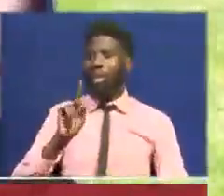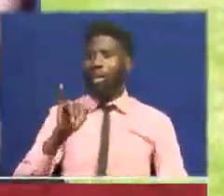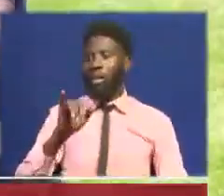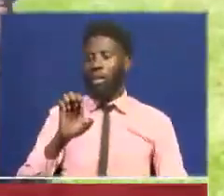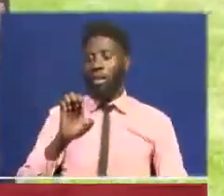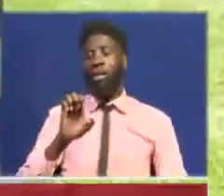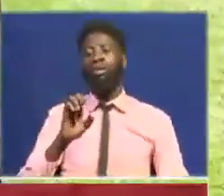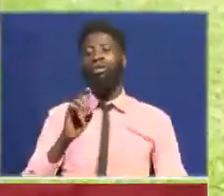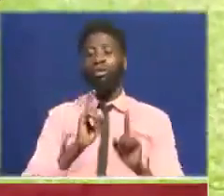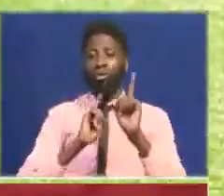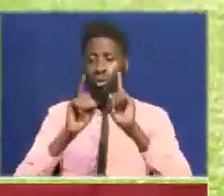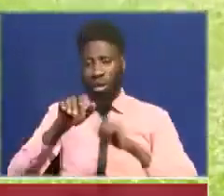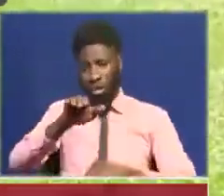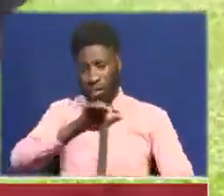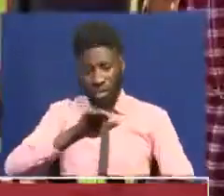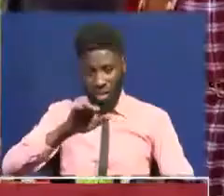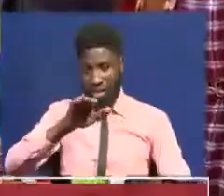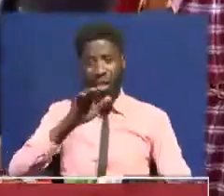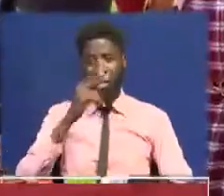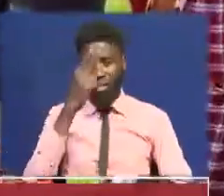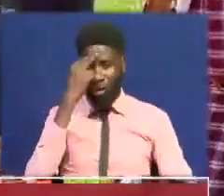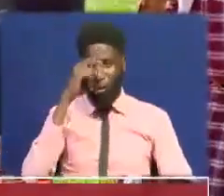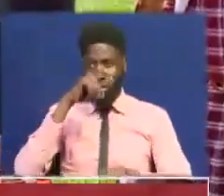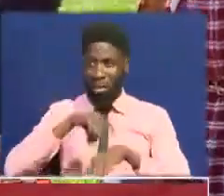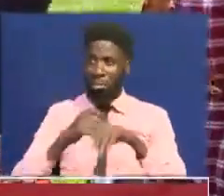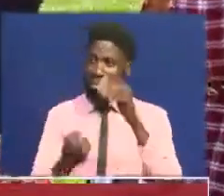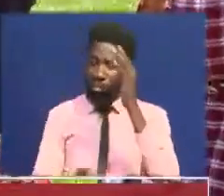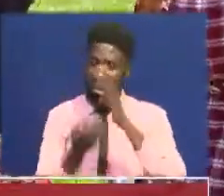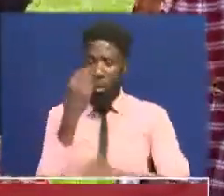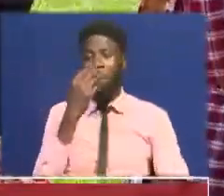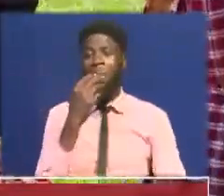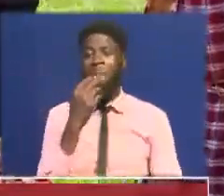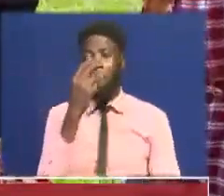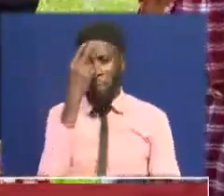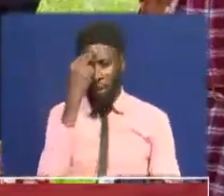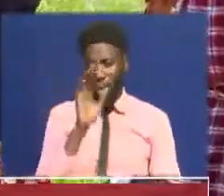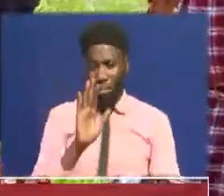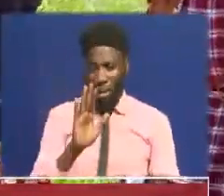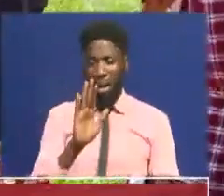they also relished Maasai roast meat and soup delicacies.